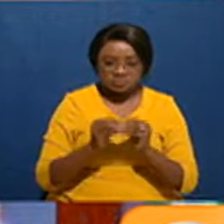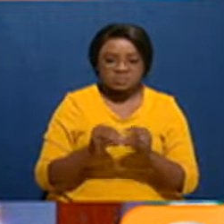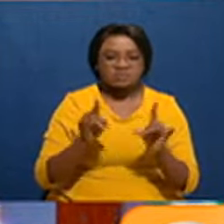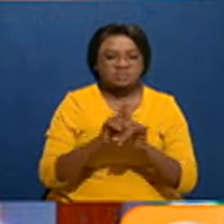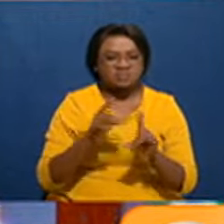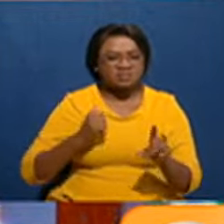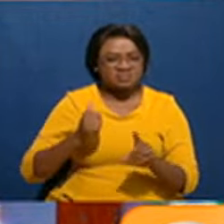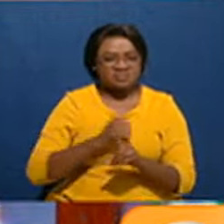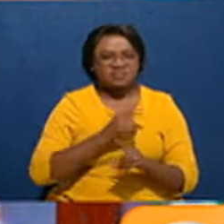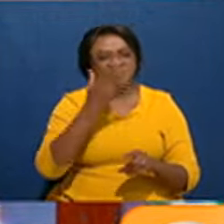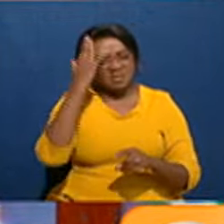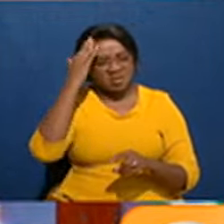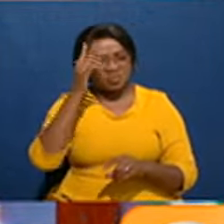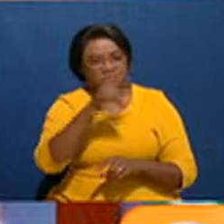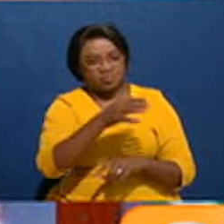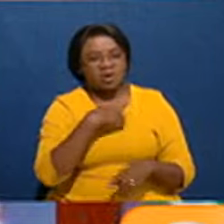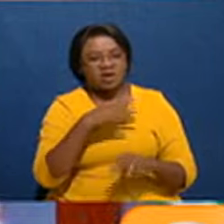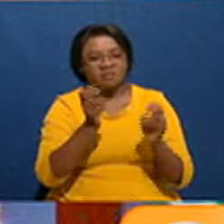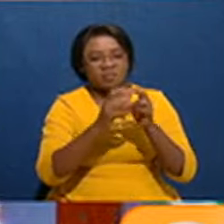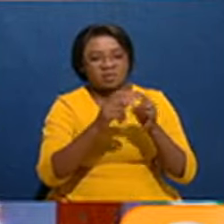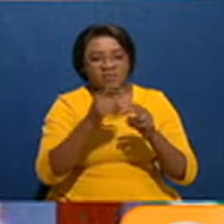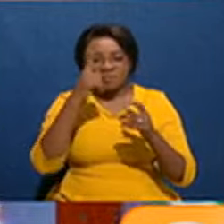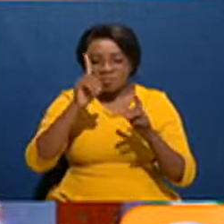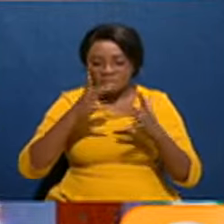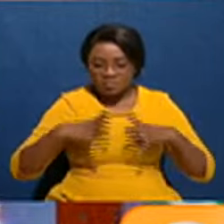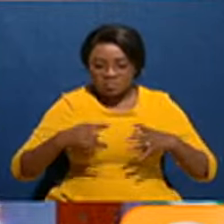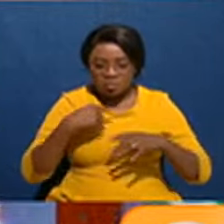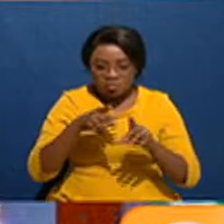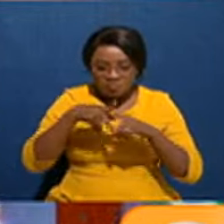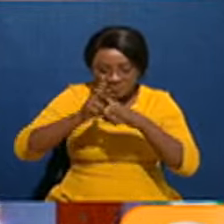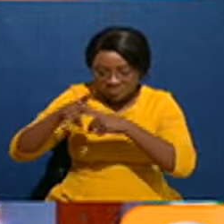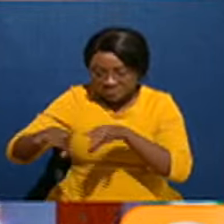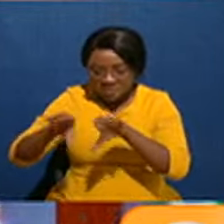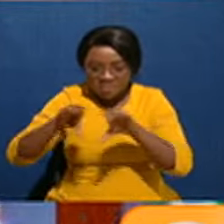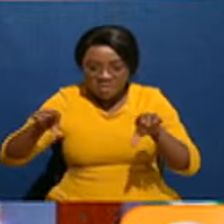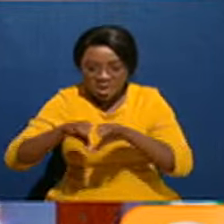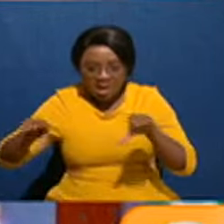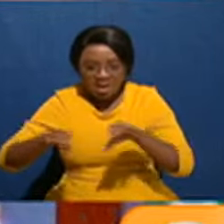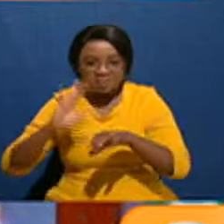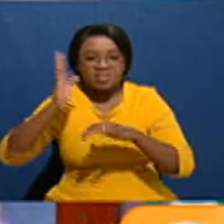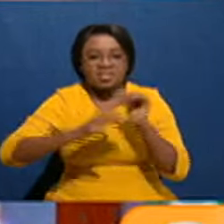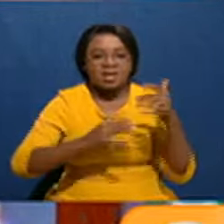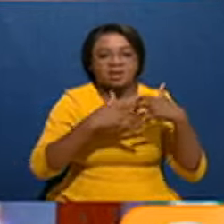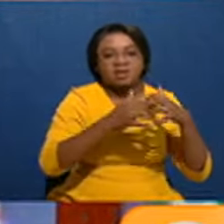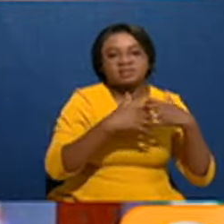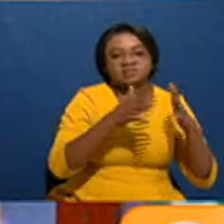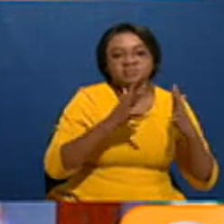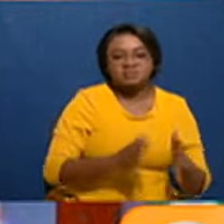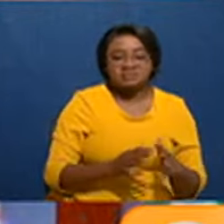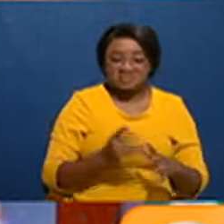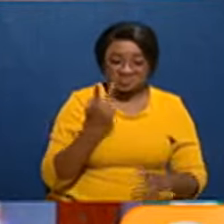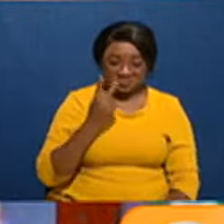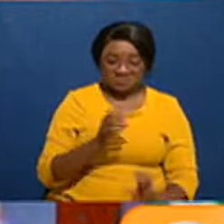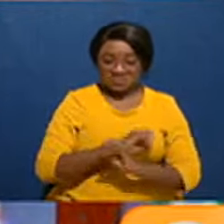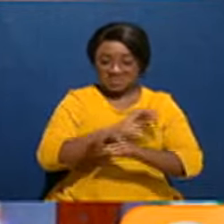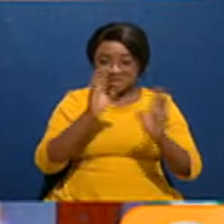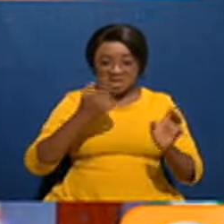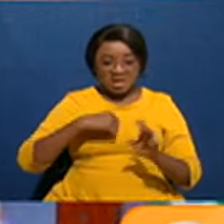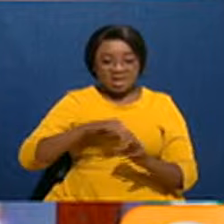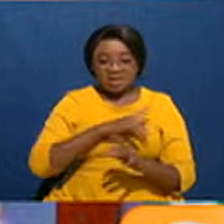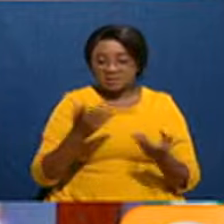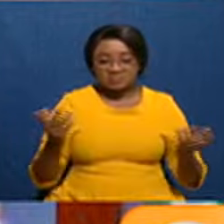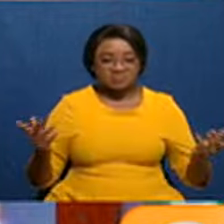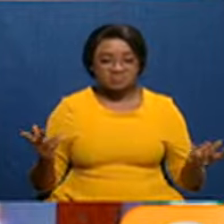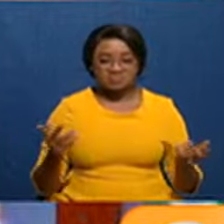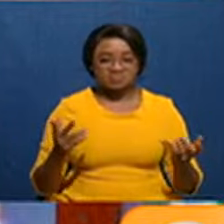contacts of a plumber than an engineer. And that speaks to our problem in this country, that we are available to be utilized and we